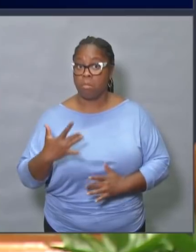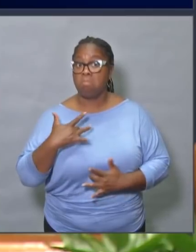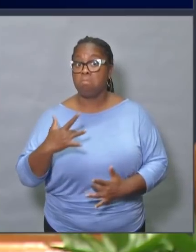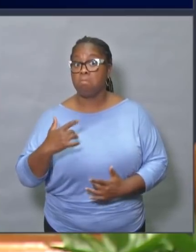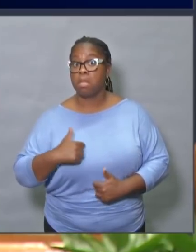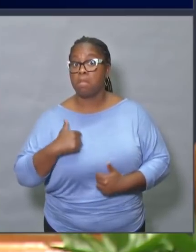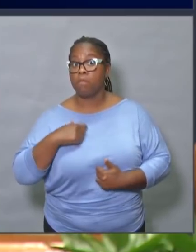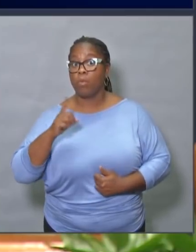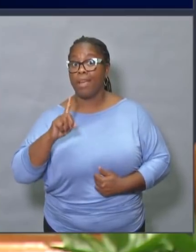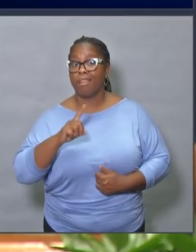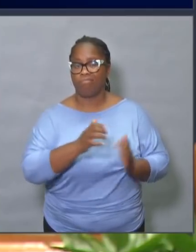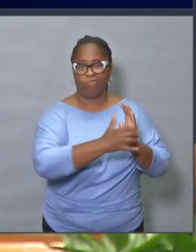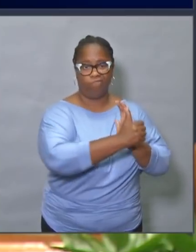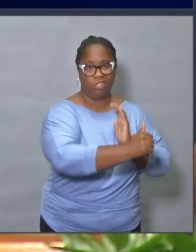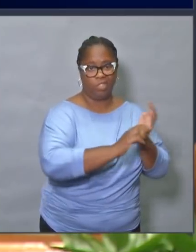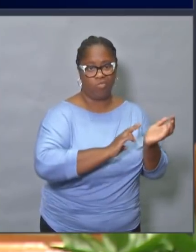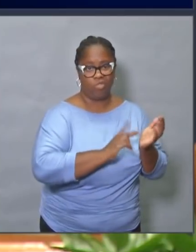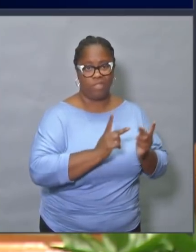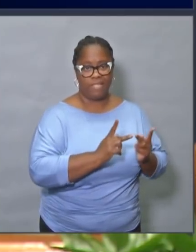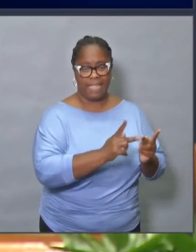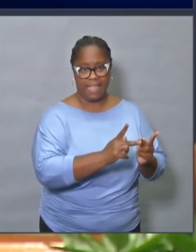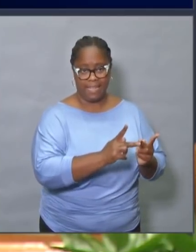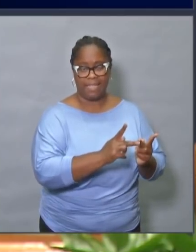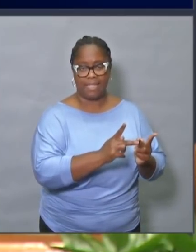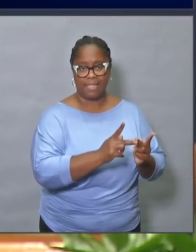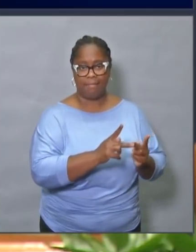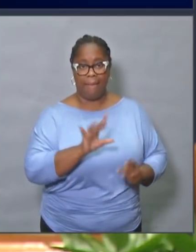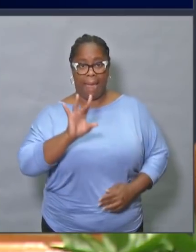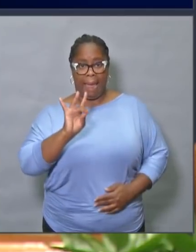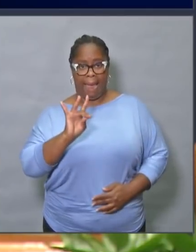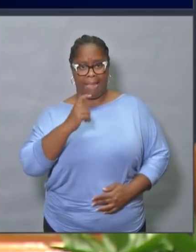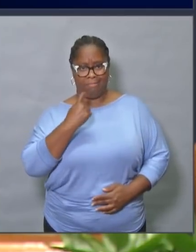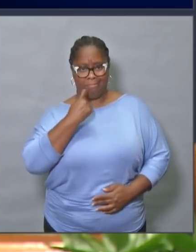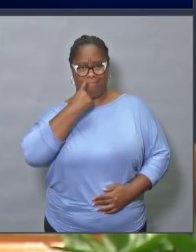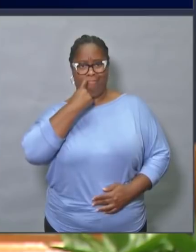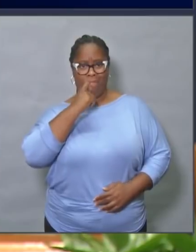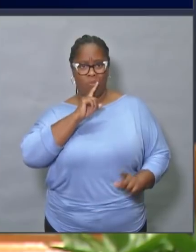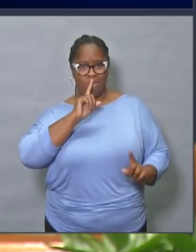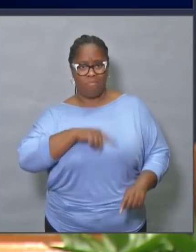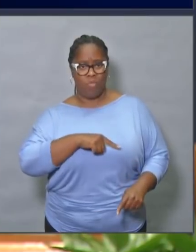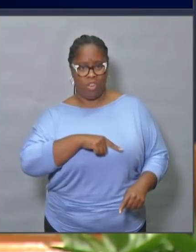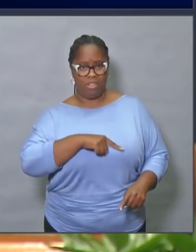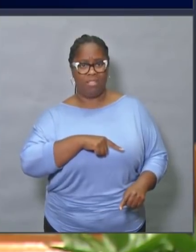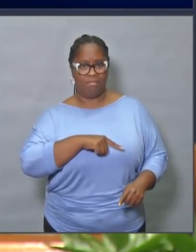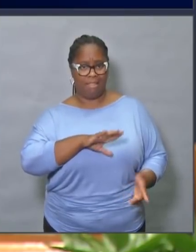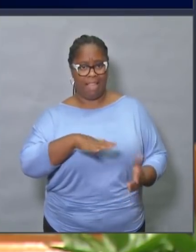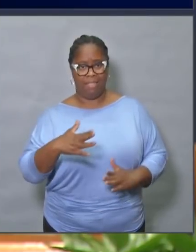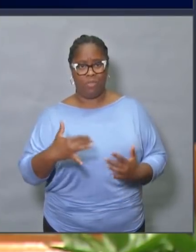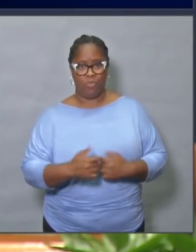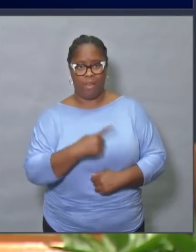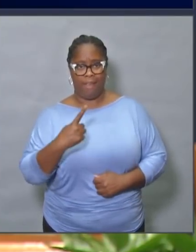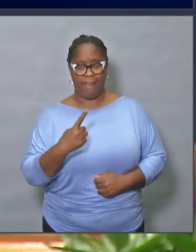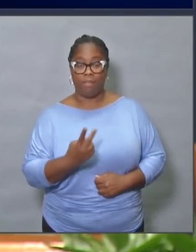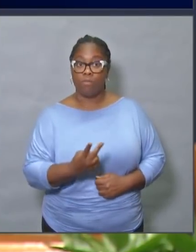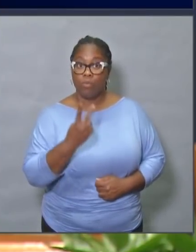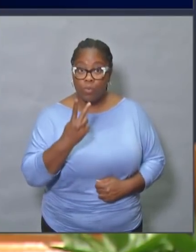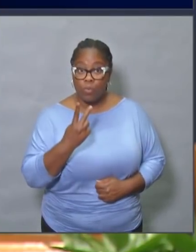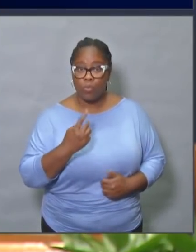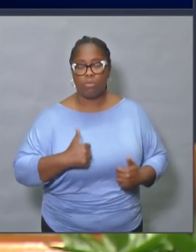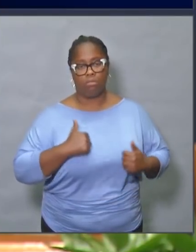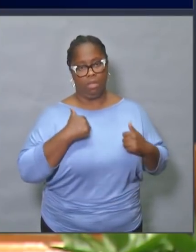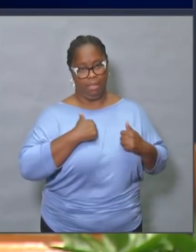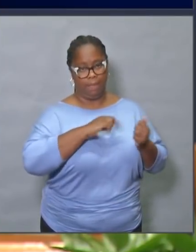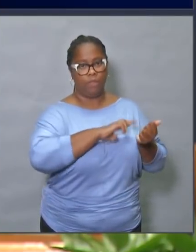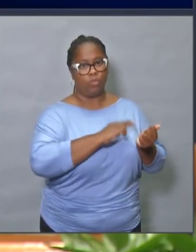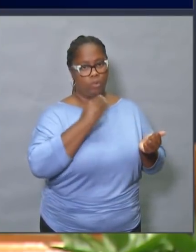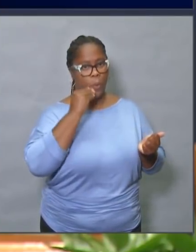nursing facilities. Of the 8 newly reported deaths today, 2 were residents in nursing homes,